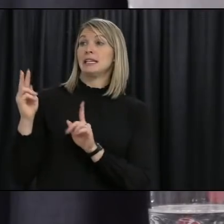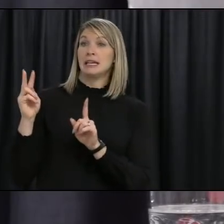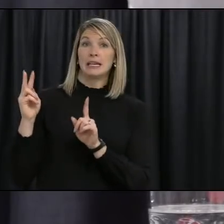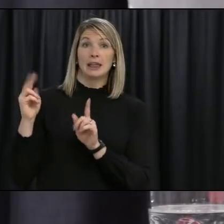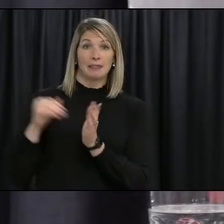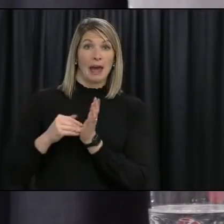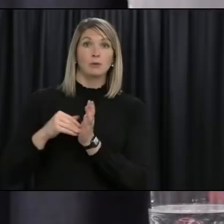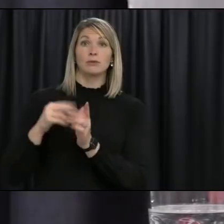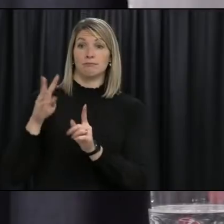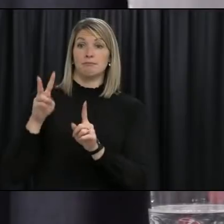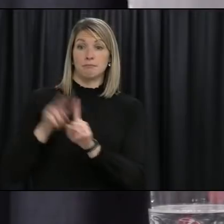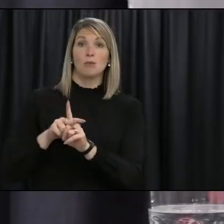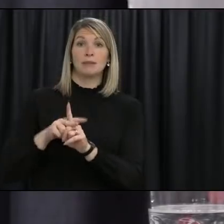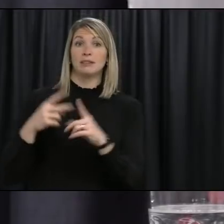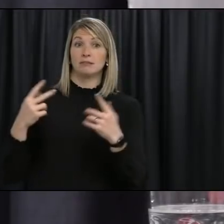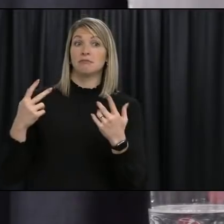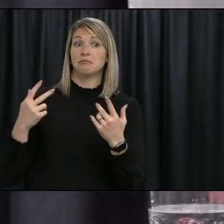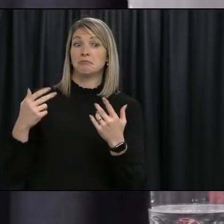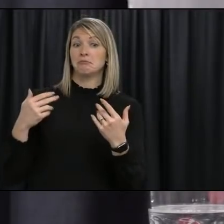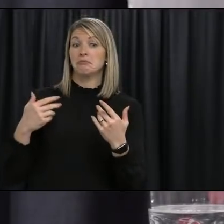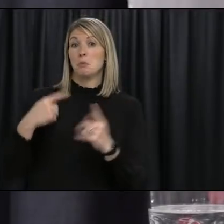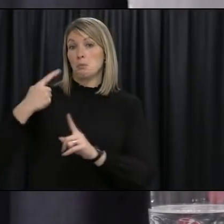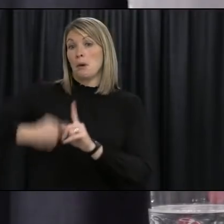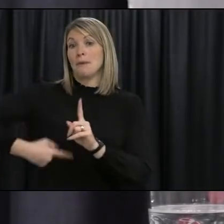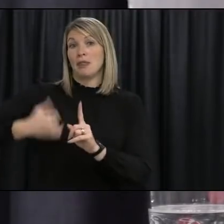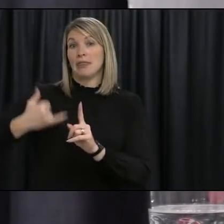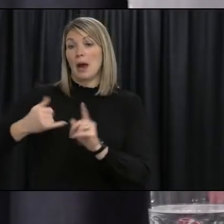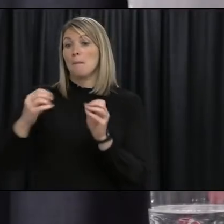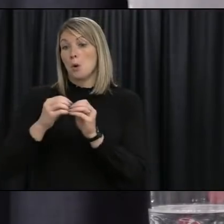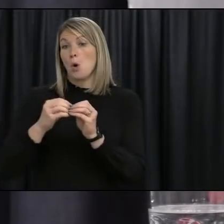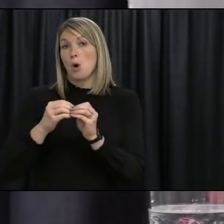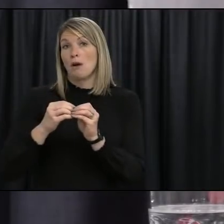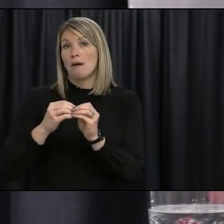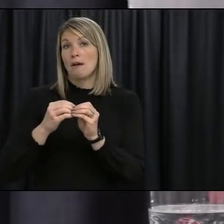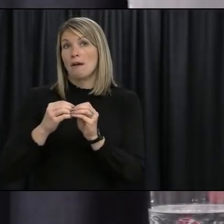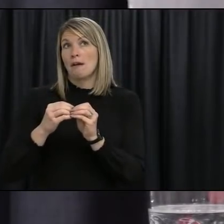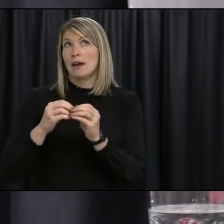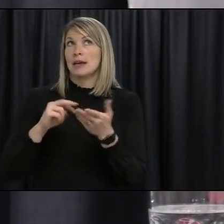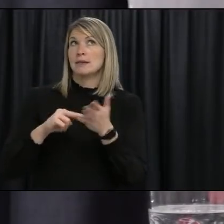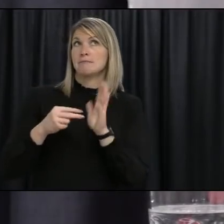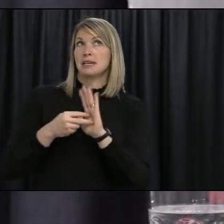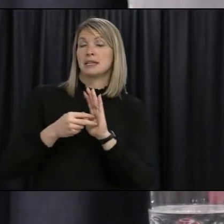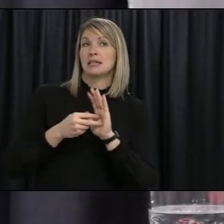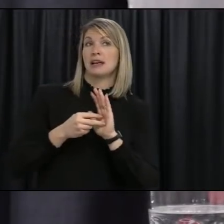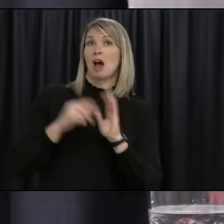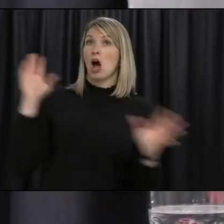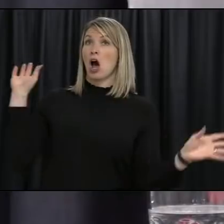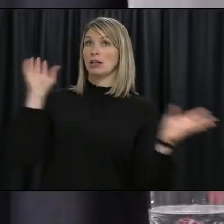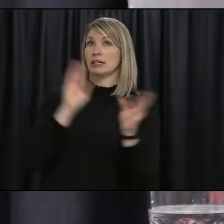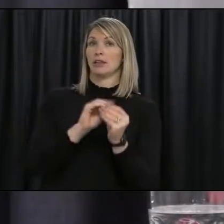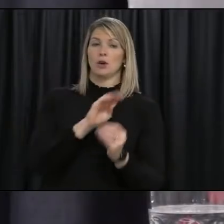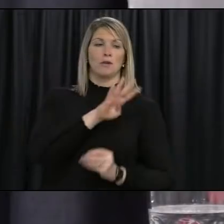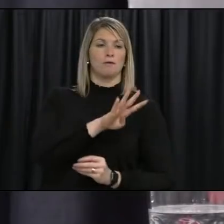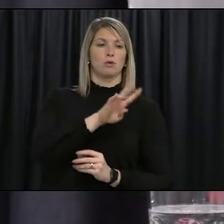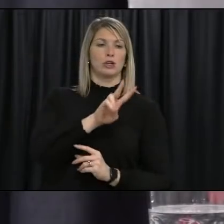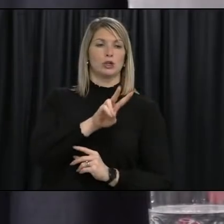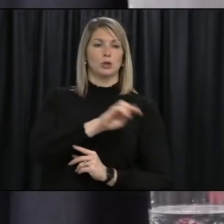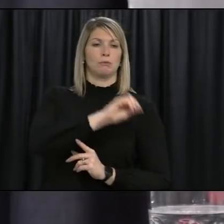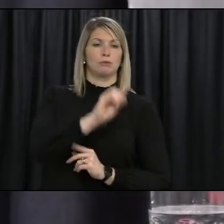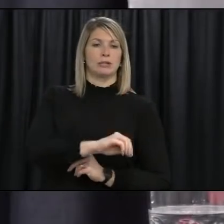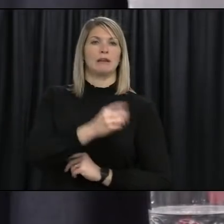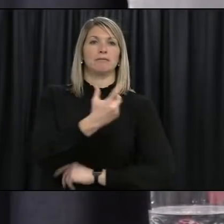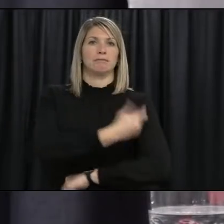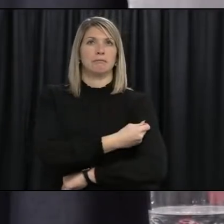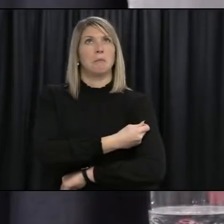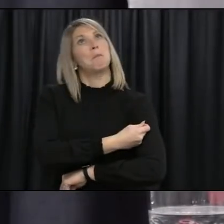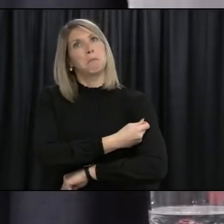30 days only. And if that's as far as we get, that's still 42% of the population vaccinated,